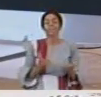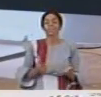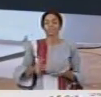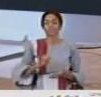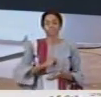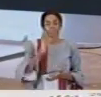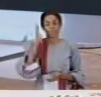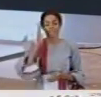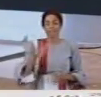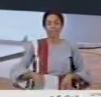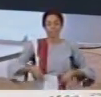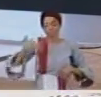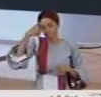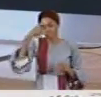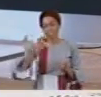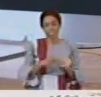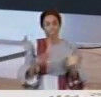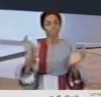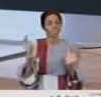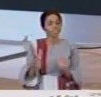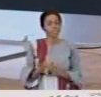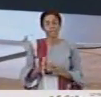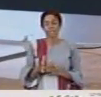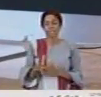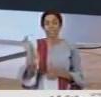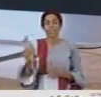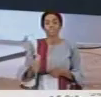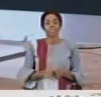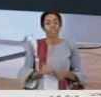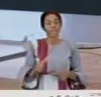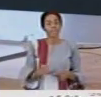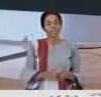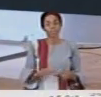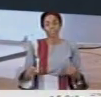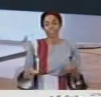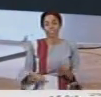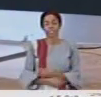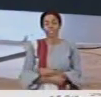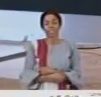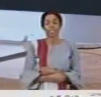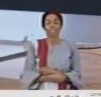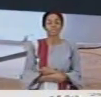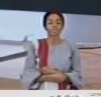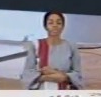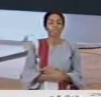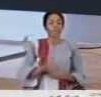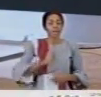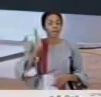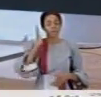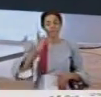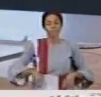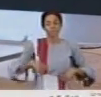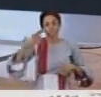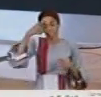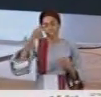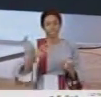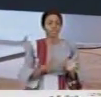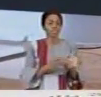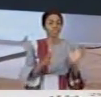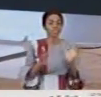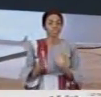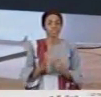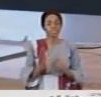obey. Only for Jesus, day after day, day after day.